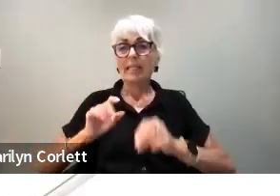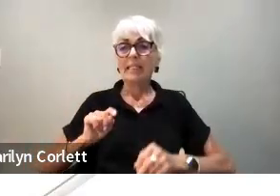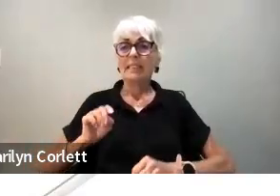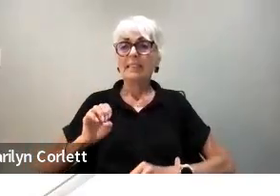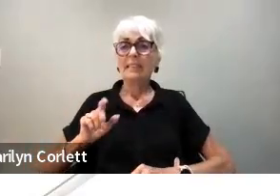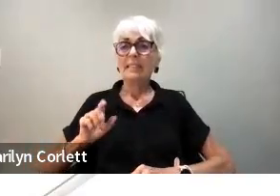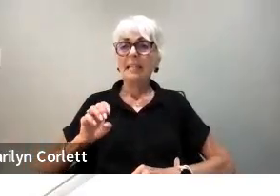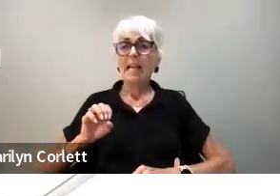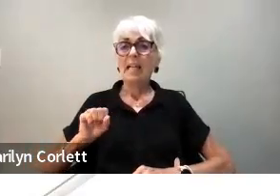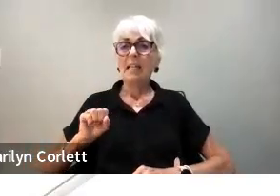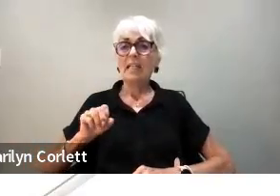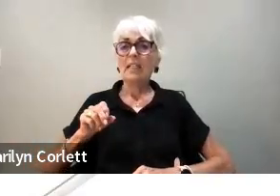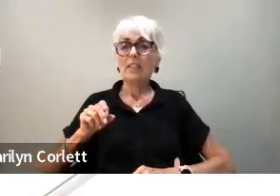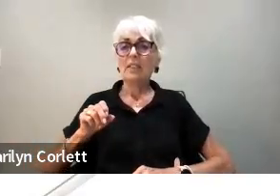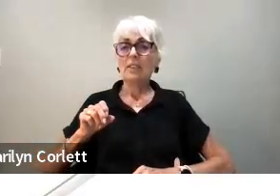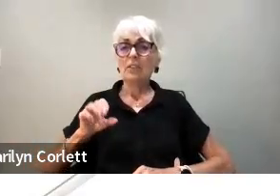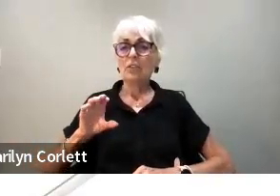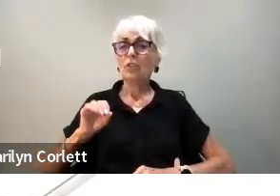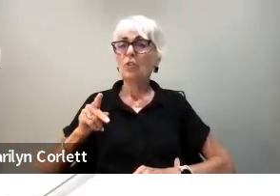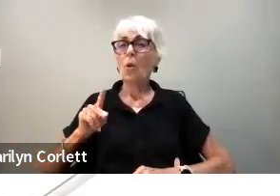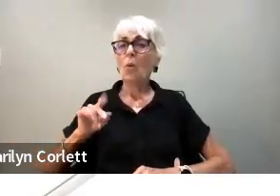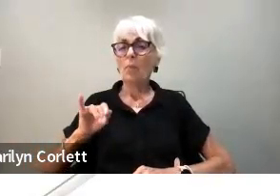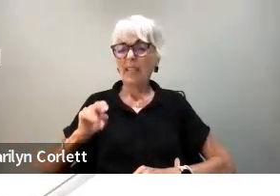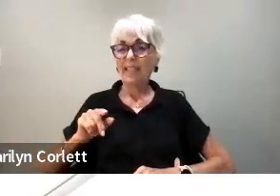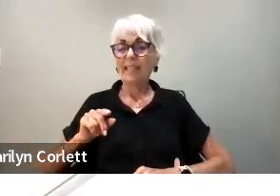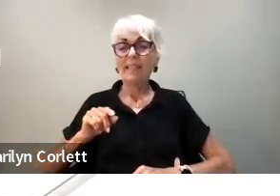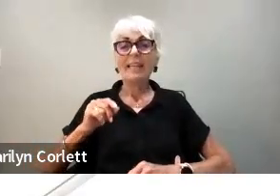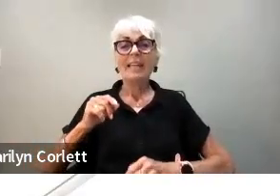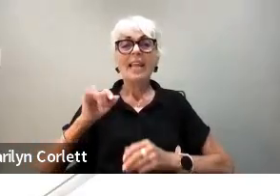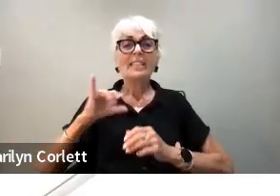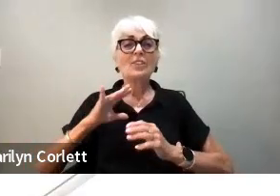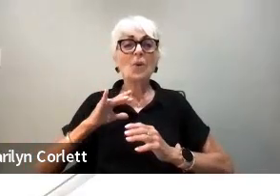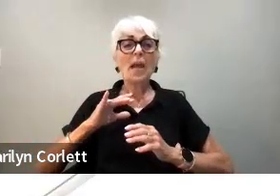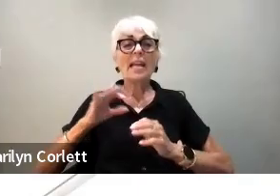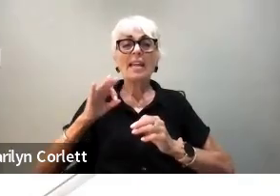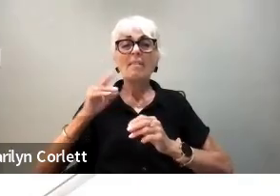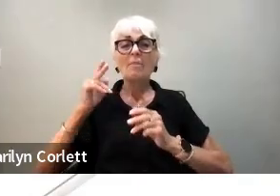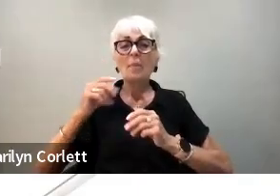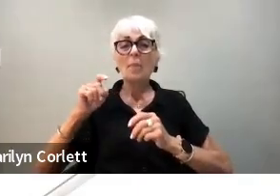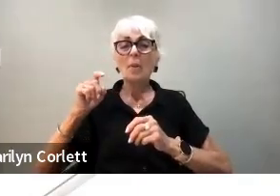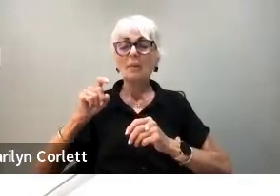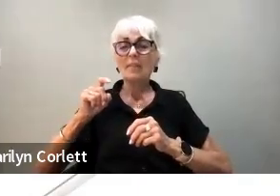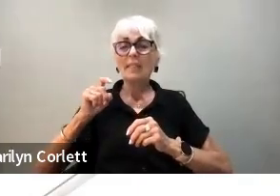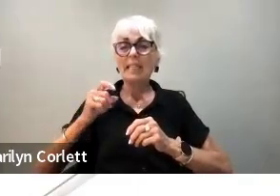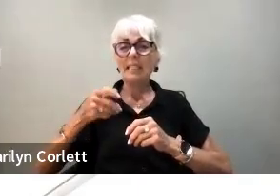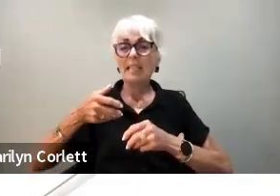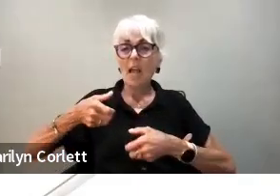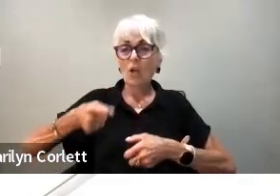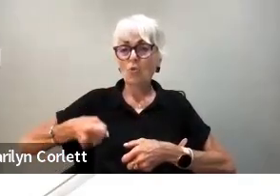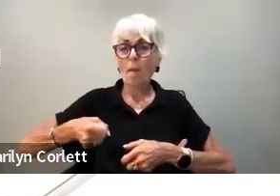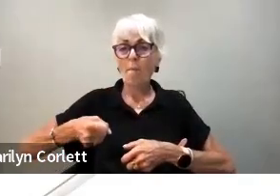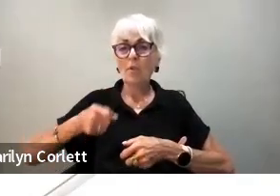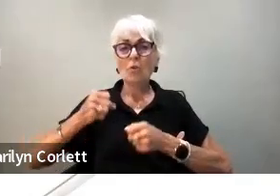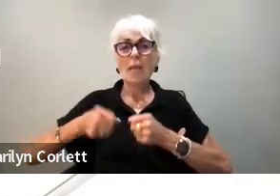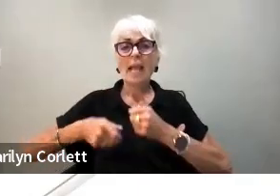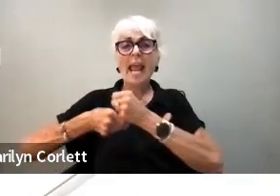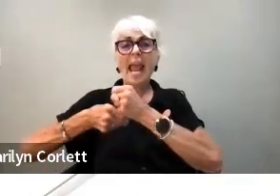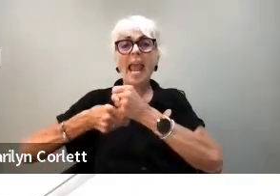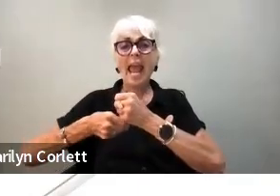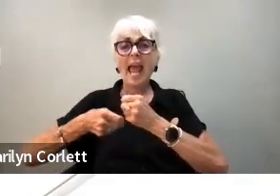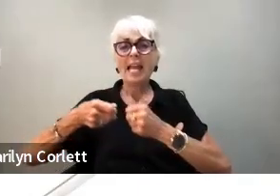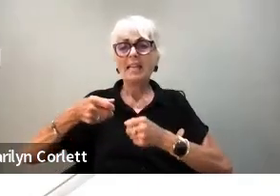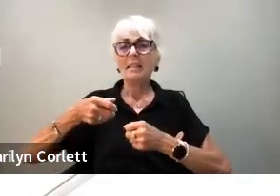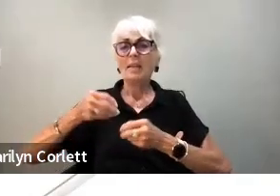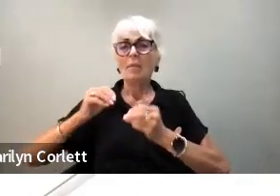And that's great for folks, who need that extra grip on there. And you can add your own grips for, the thickness that you